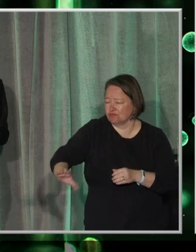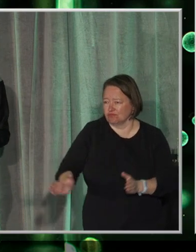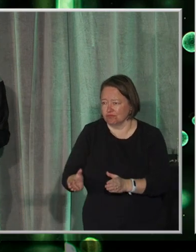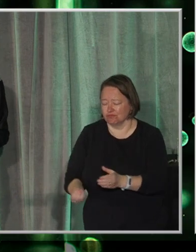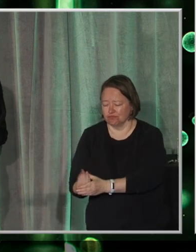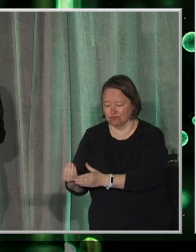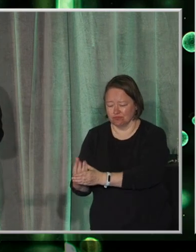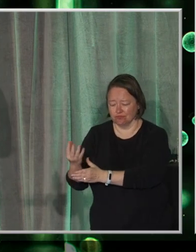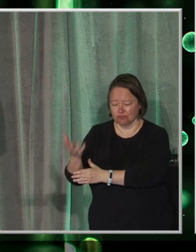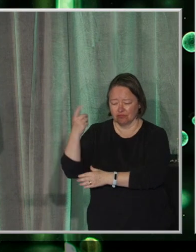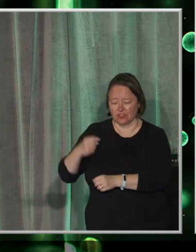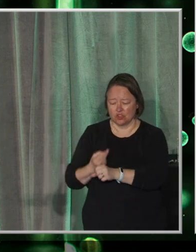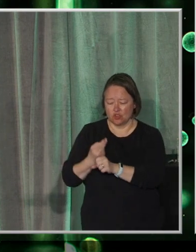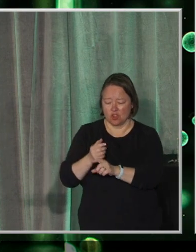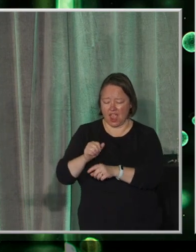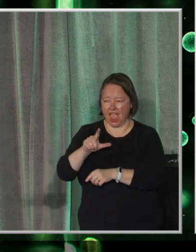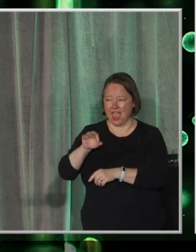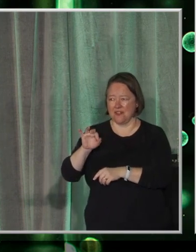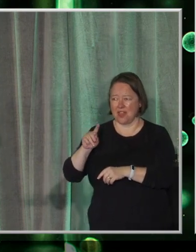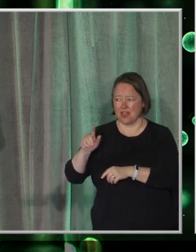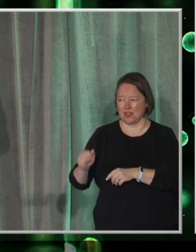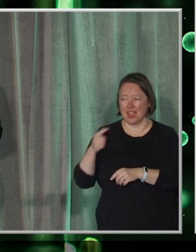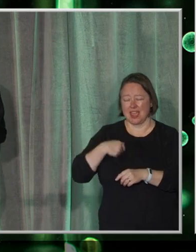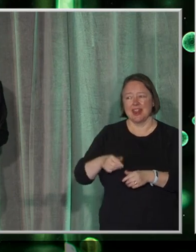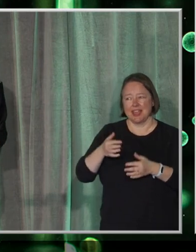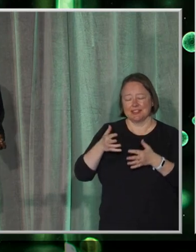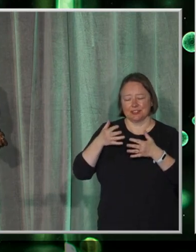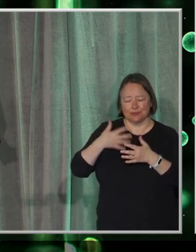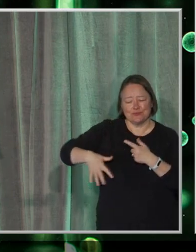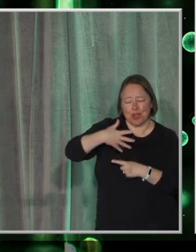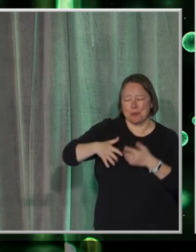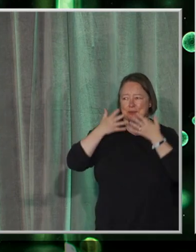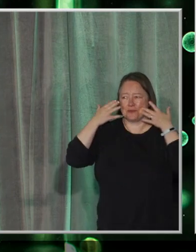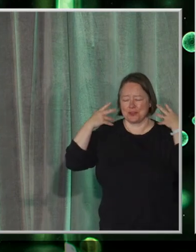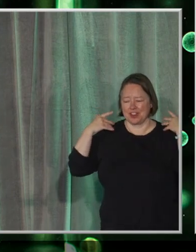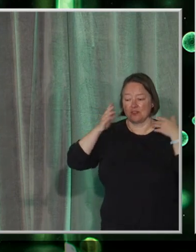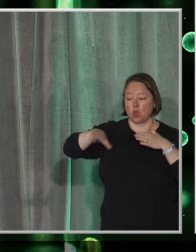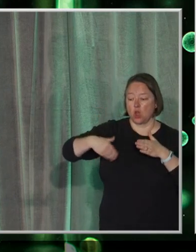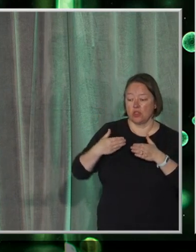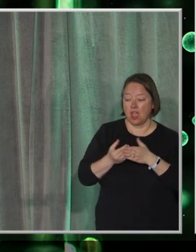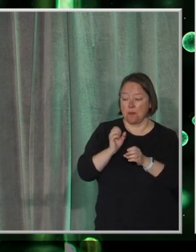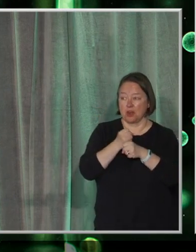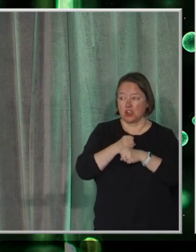for the chemical fertilizers, which are not environmental friendly. So our production process